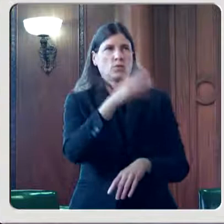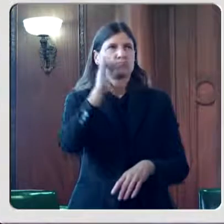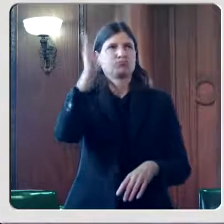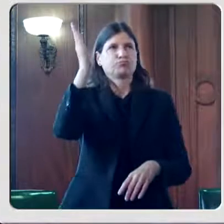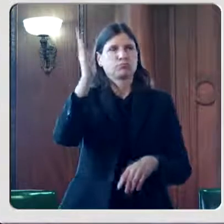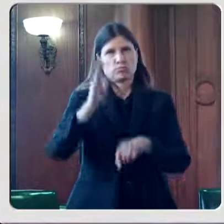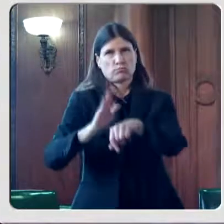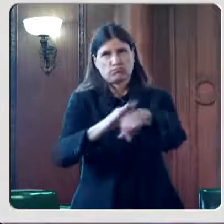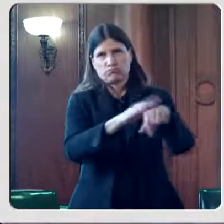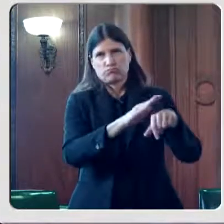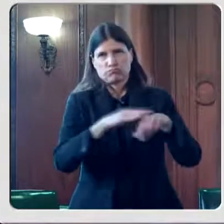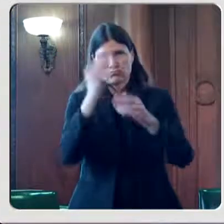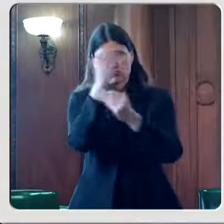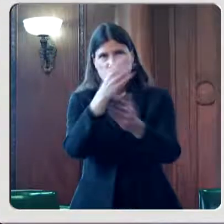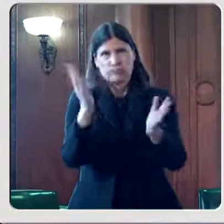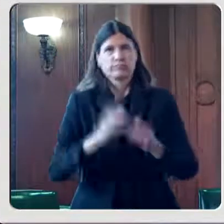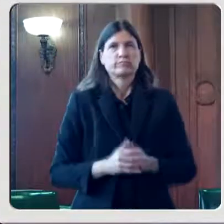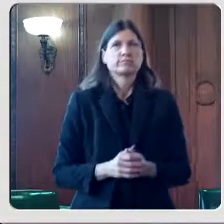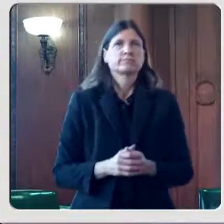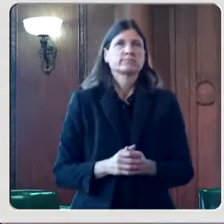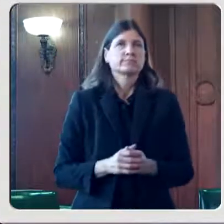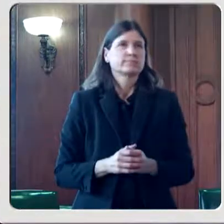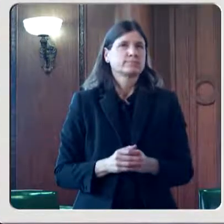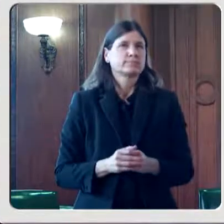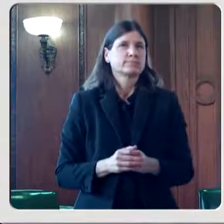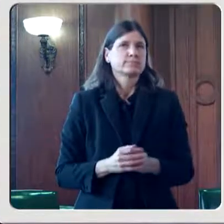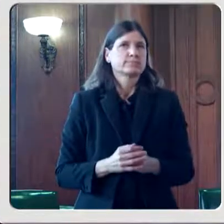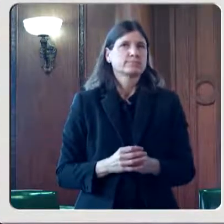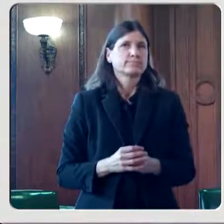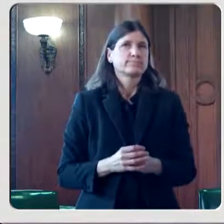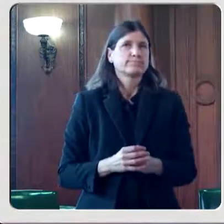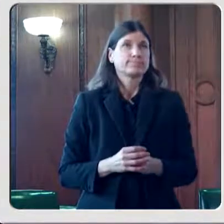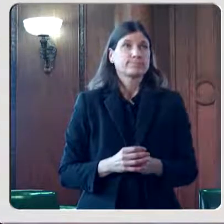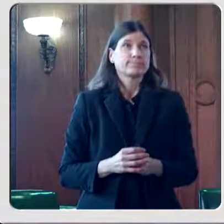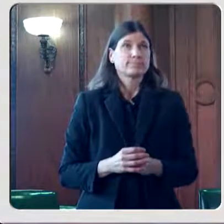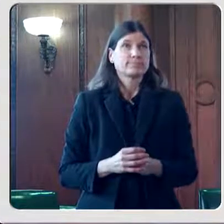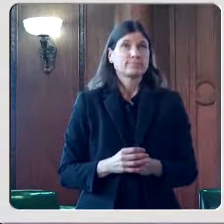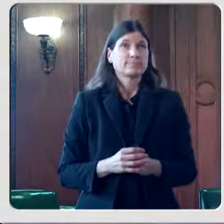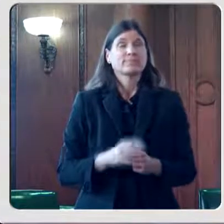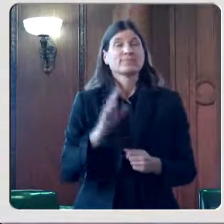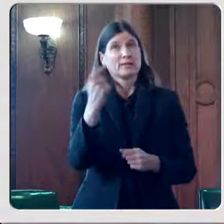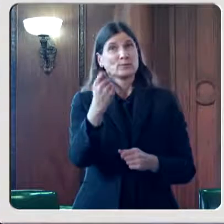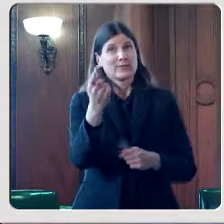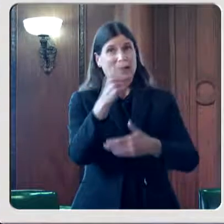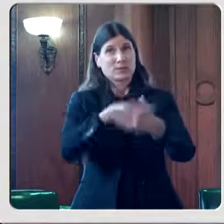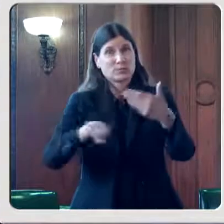due to the President's Day holiday. Will be held on Tuesday,